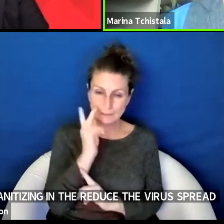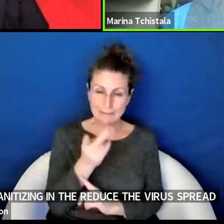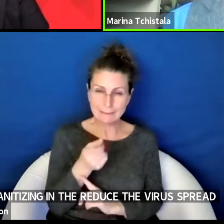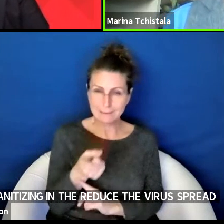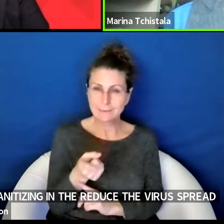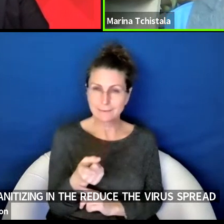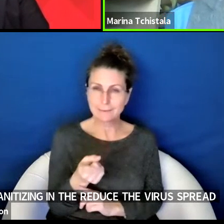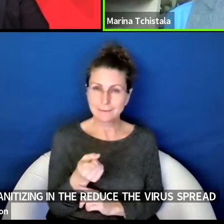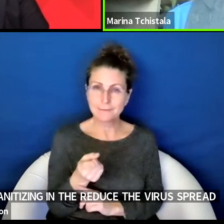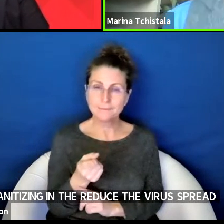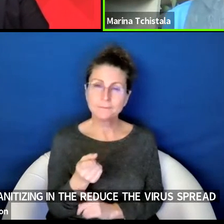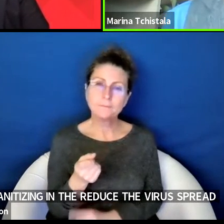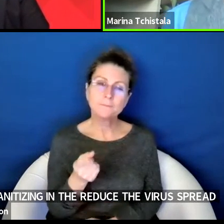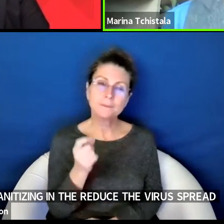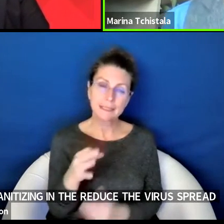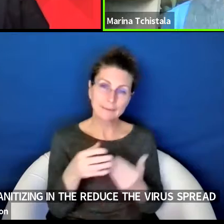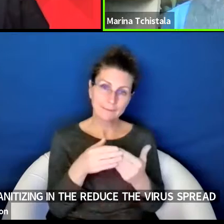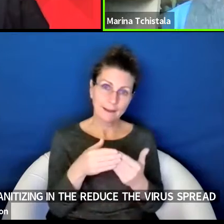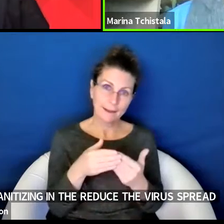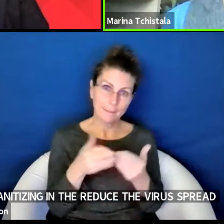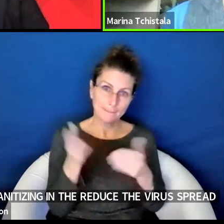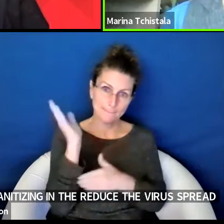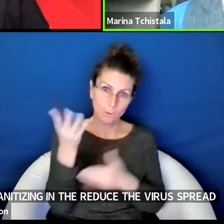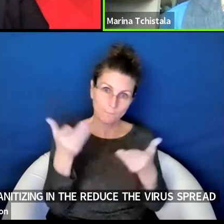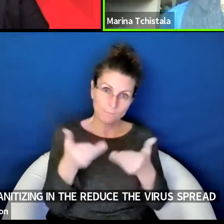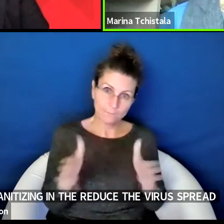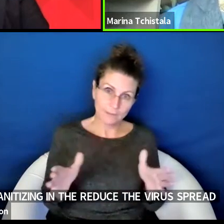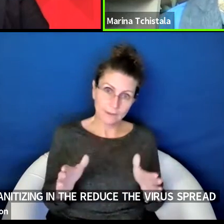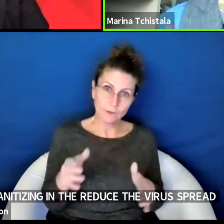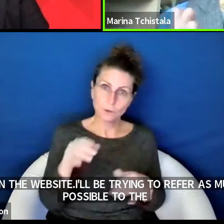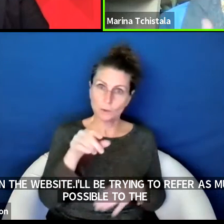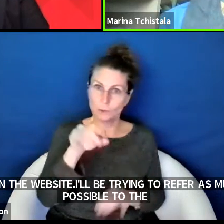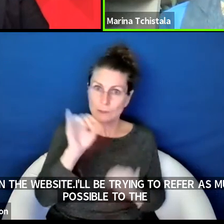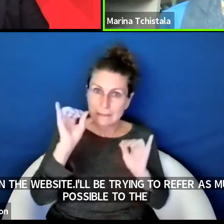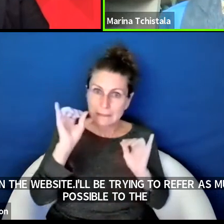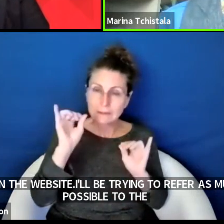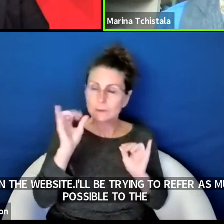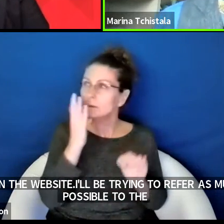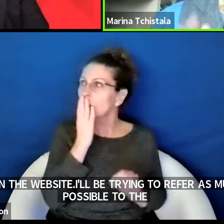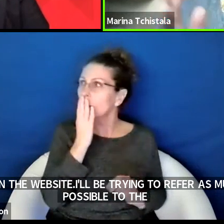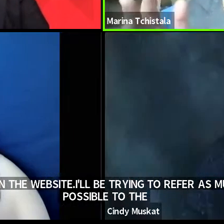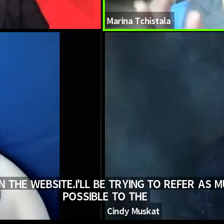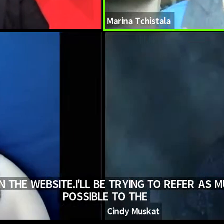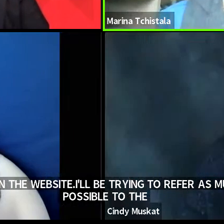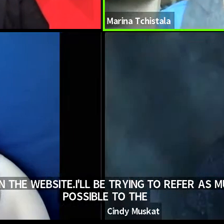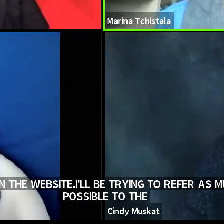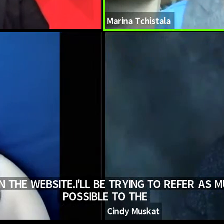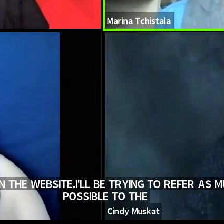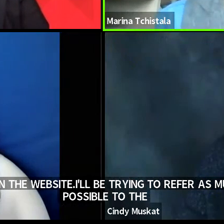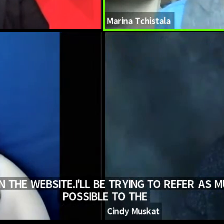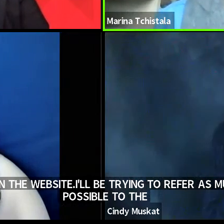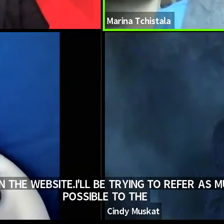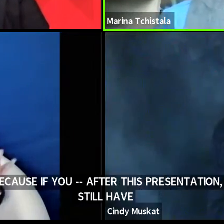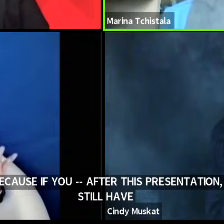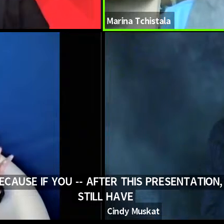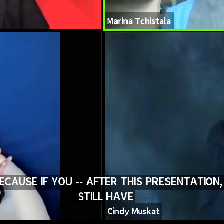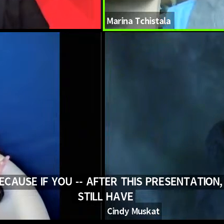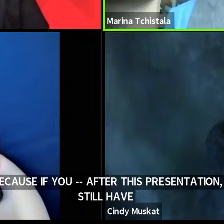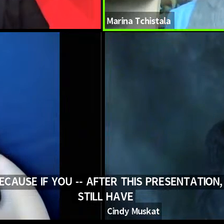because if you, after this presentation, if you still have questions, you will know where to go for